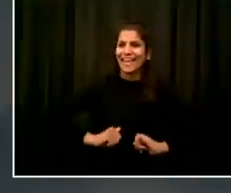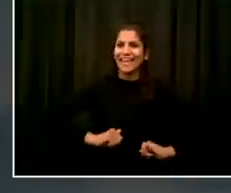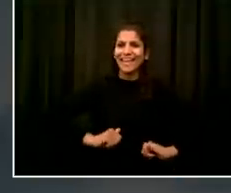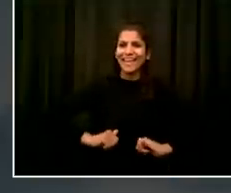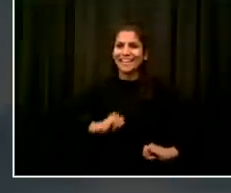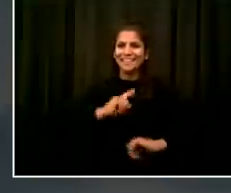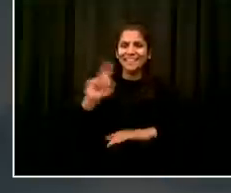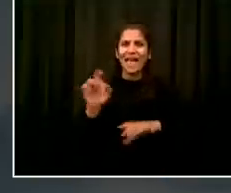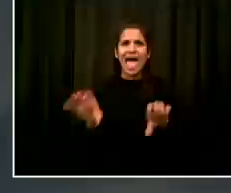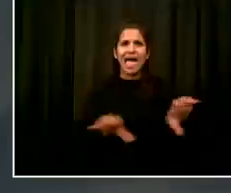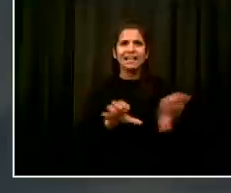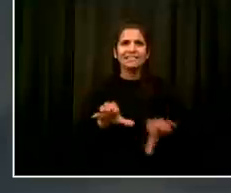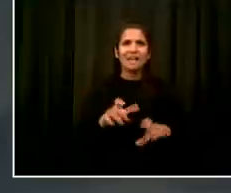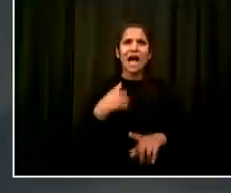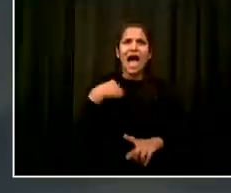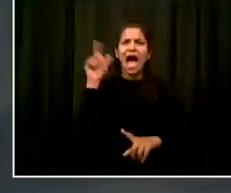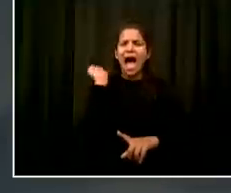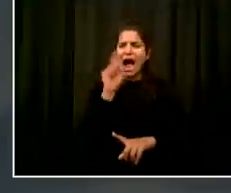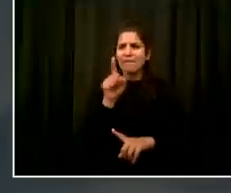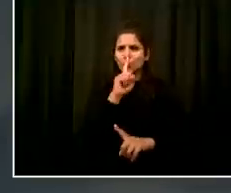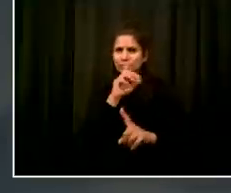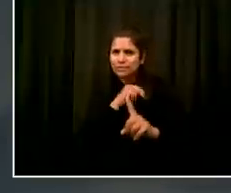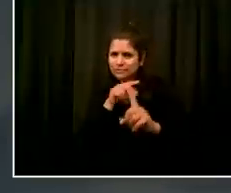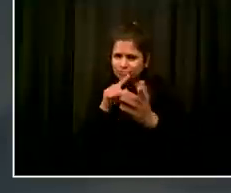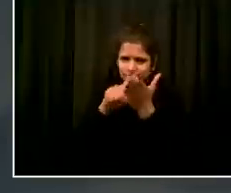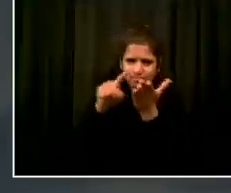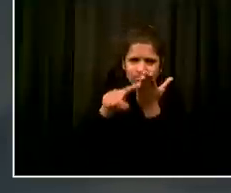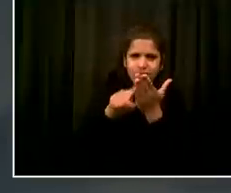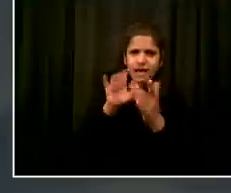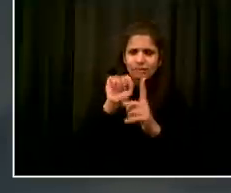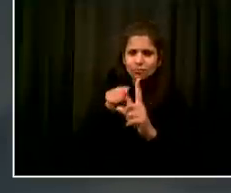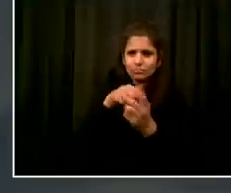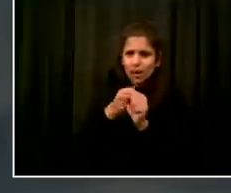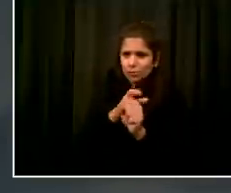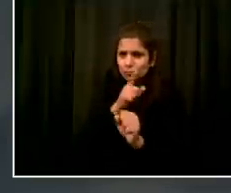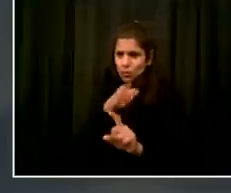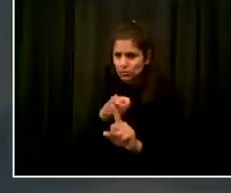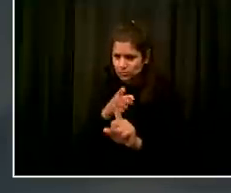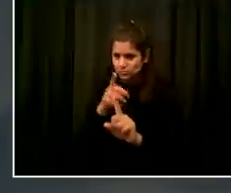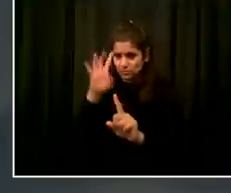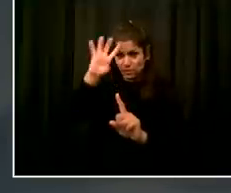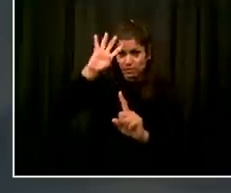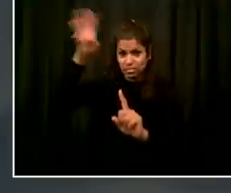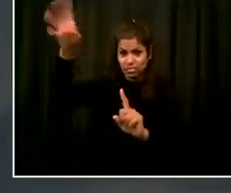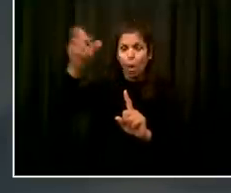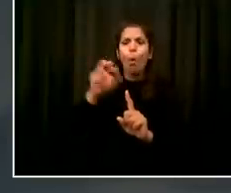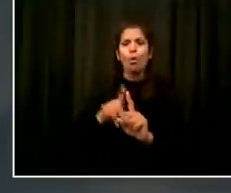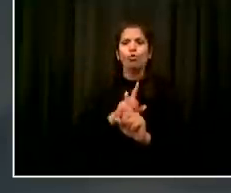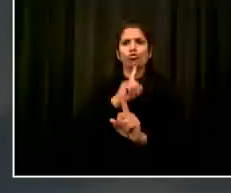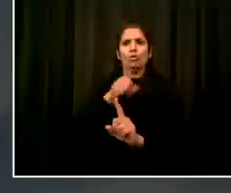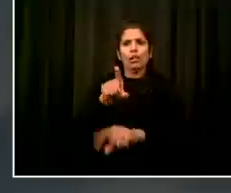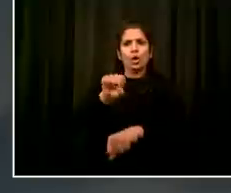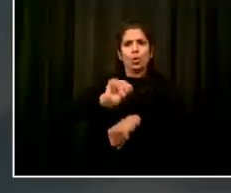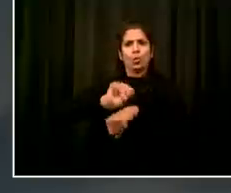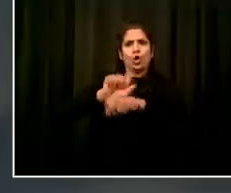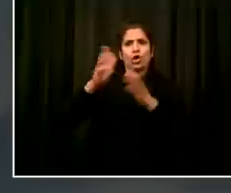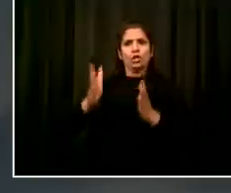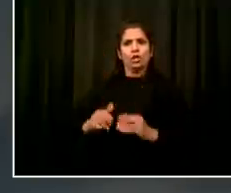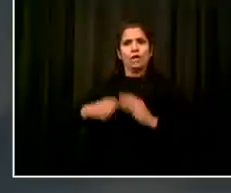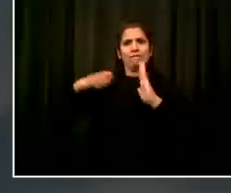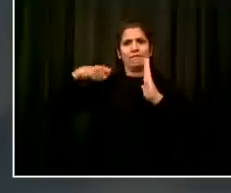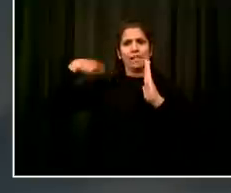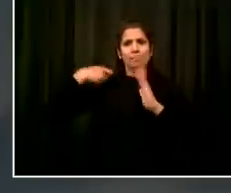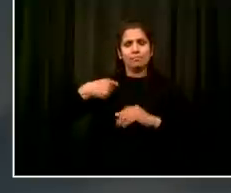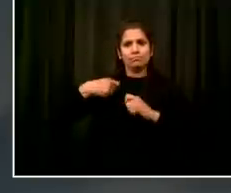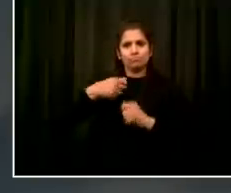not perfect. We do the best we can in the situation. And whether it's essential workers or press, you know, the reality is,